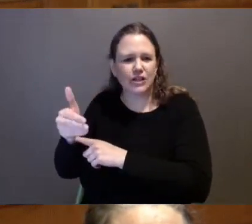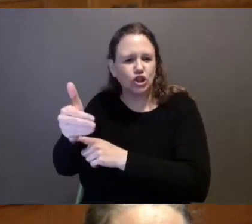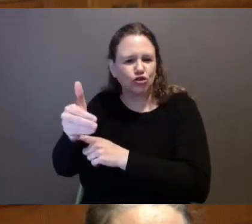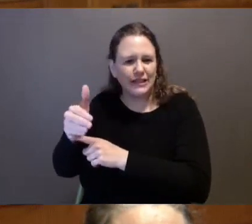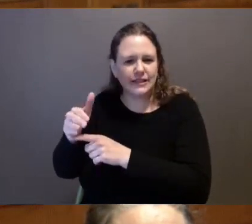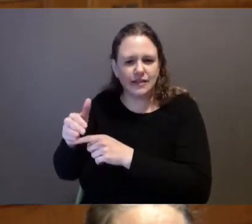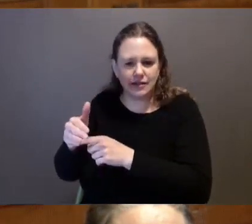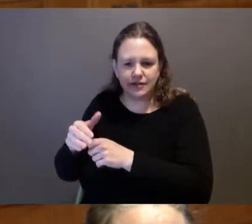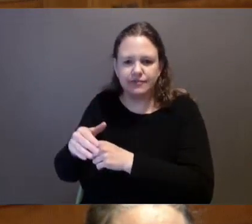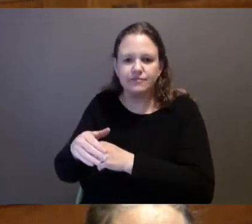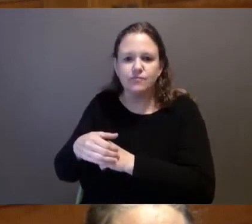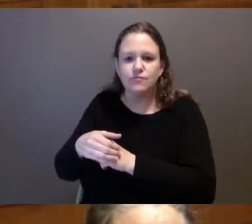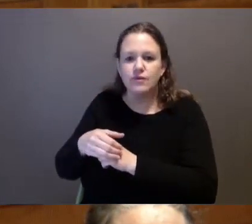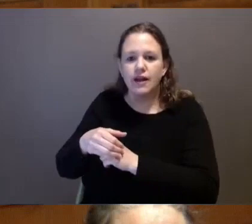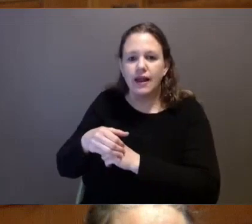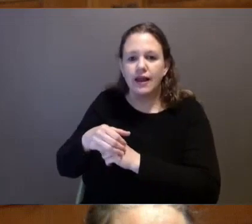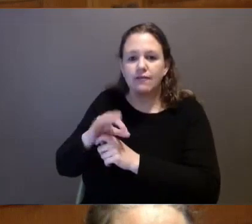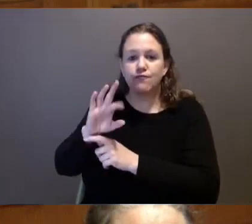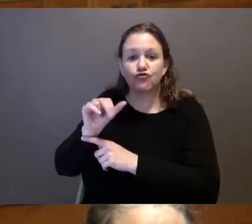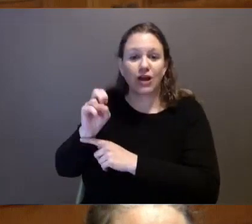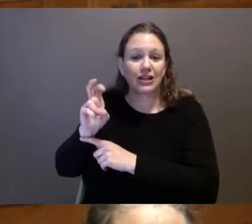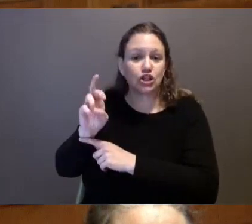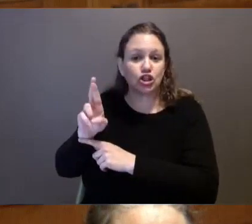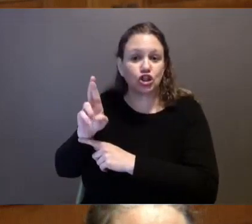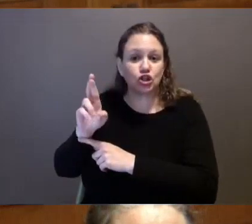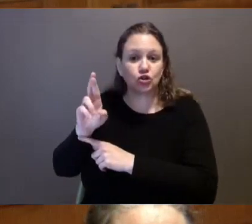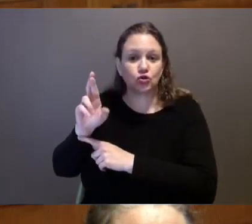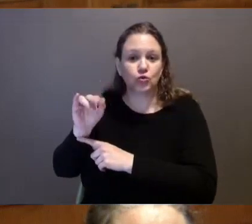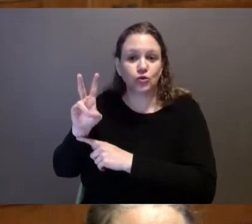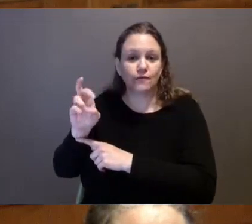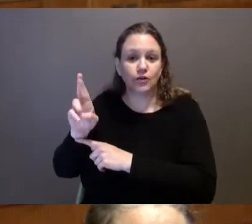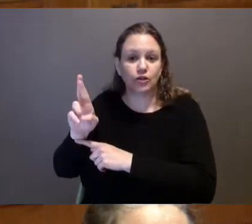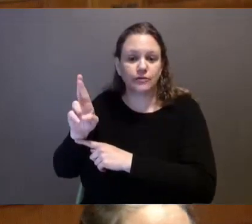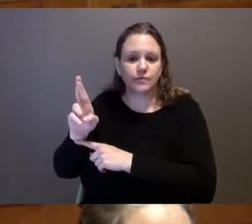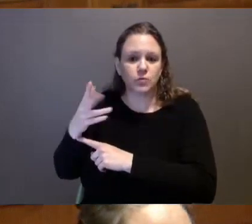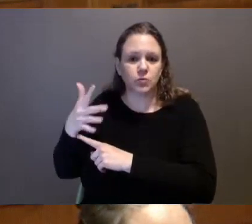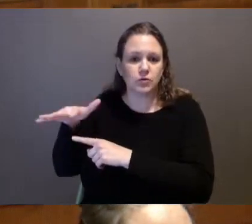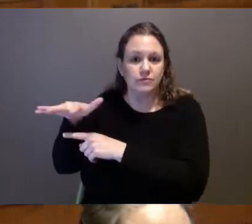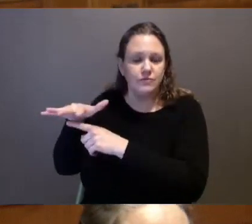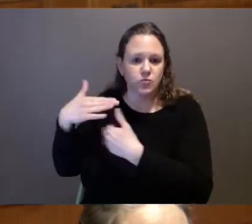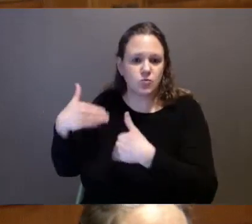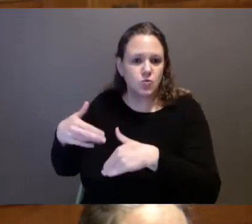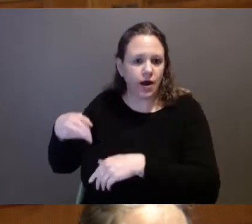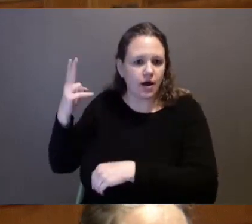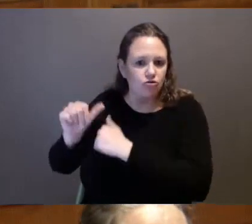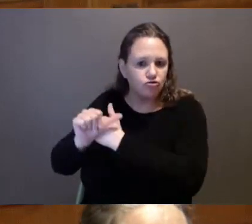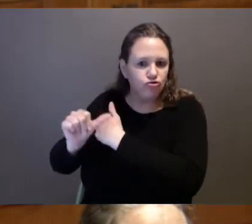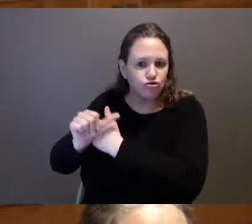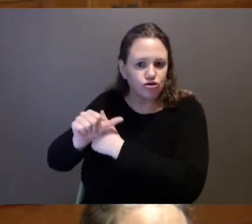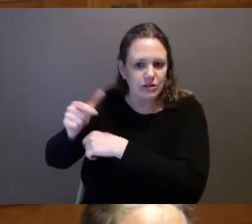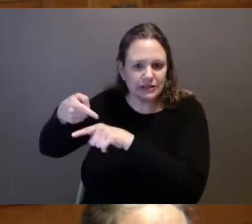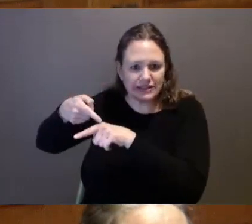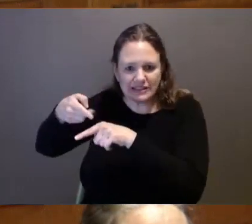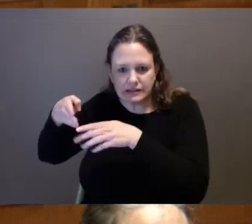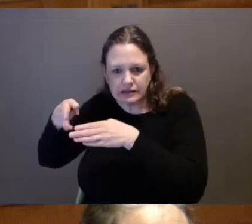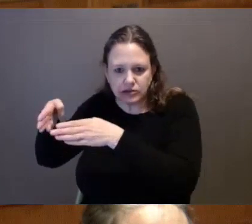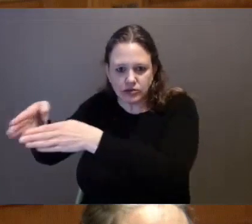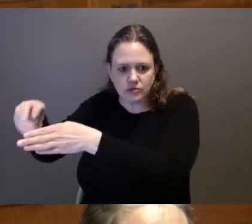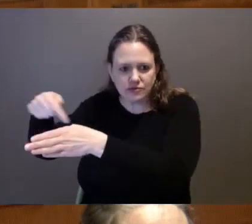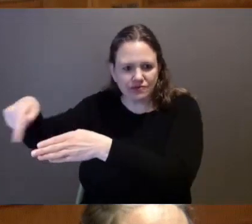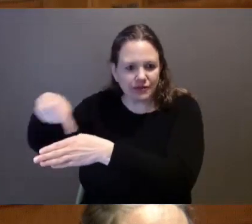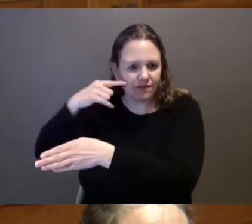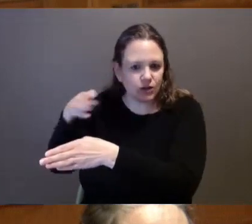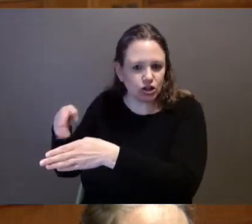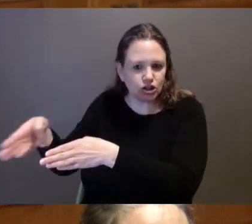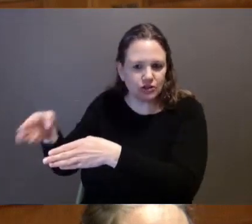of BC has undermined this effort by continuing to permit the Browns Bay Packing Plant Company to discharge